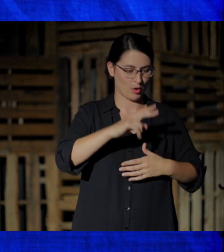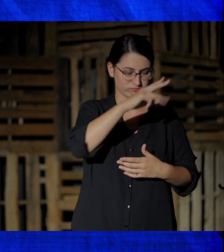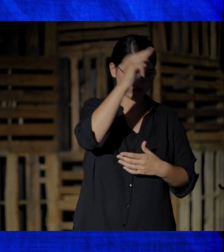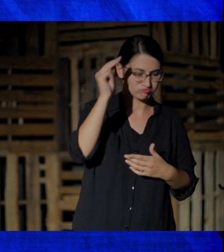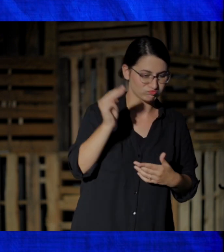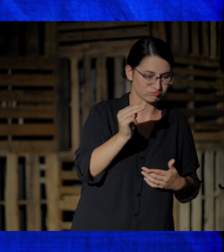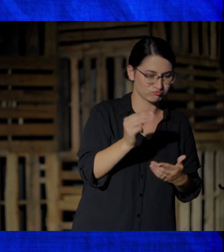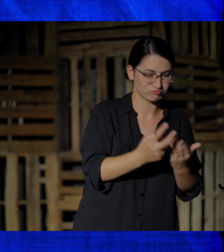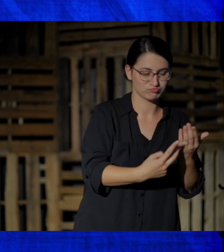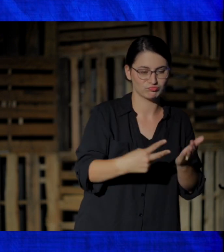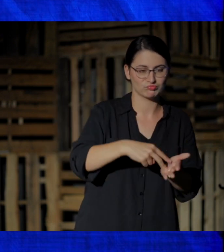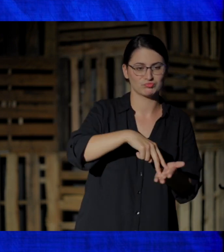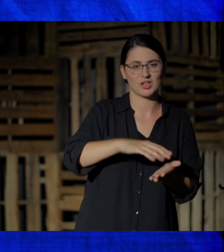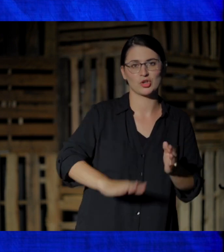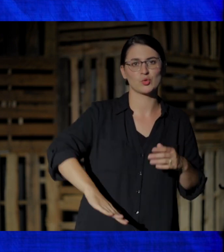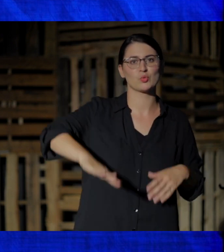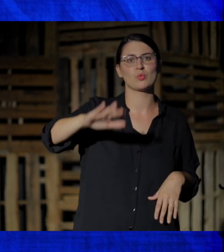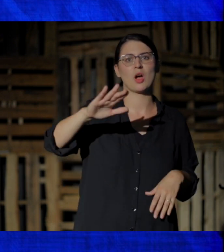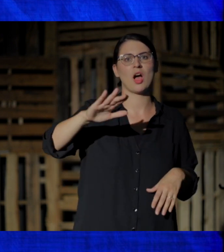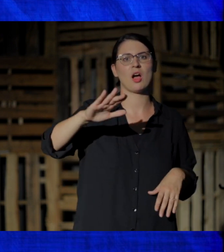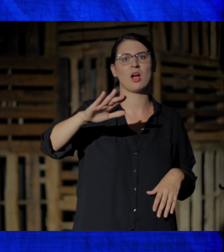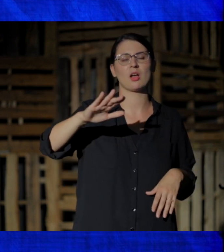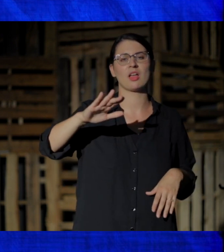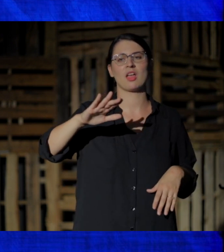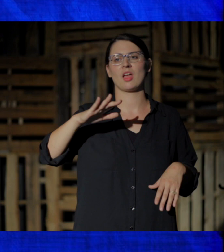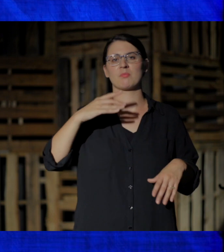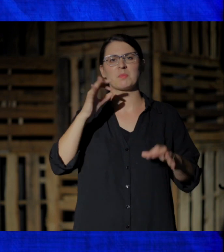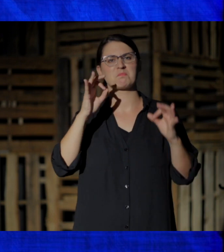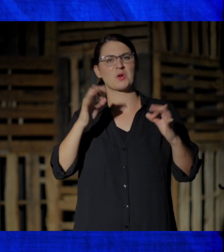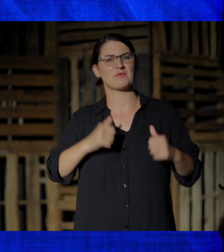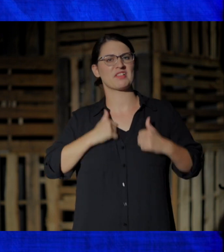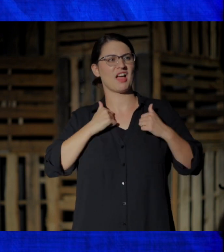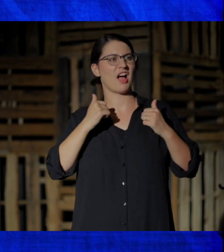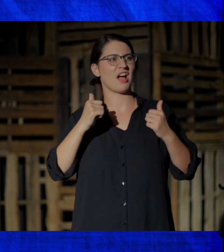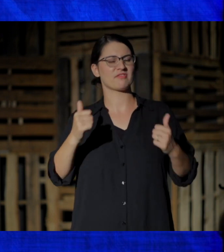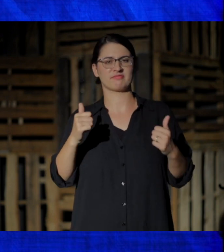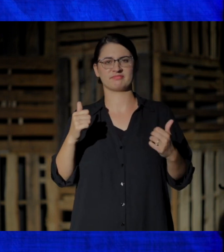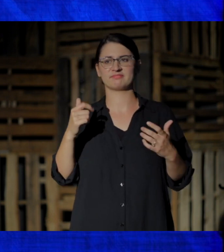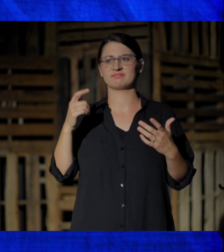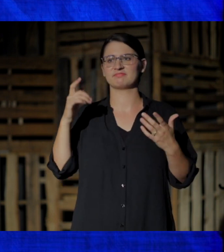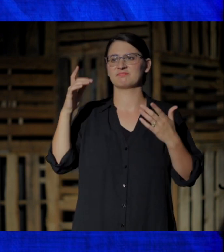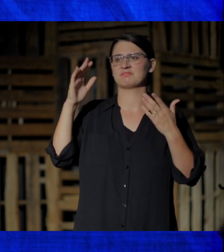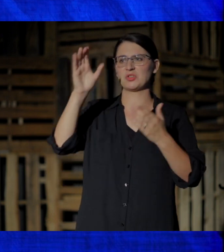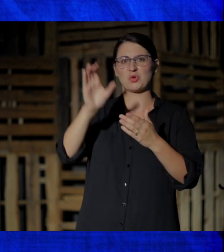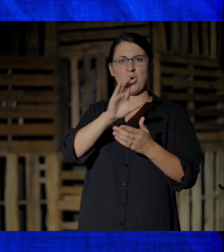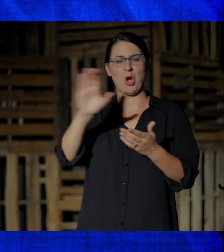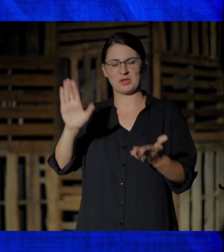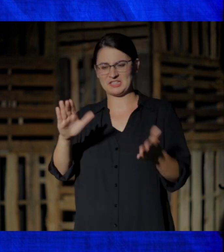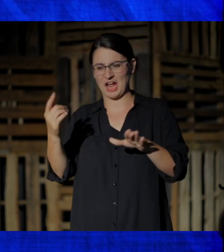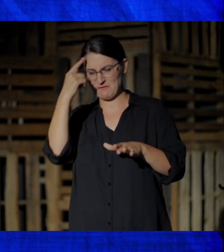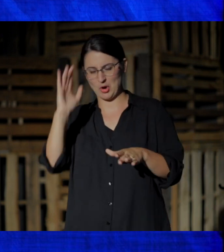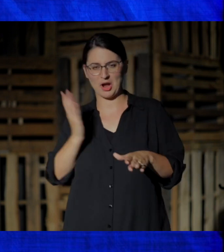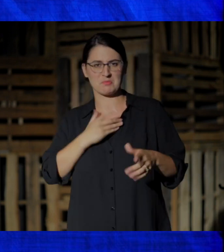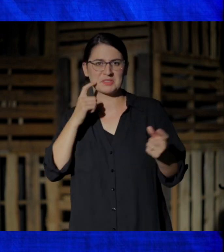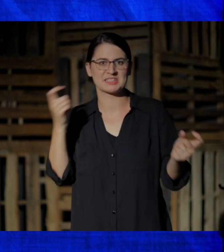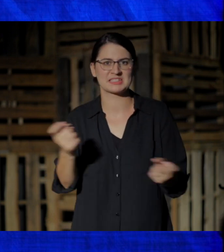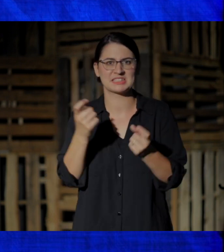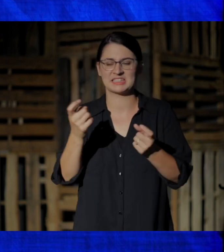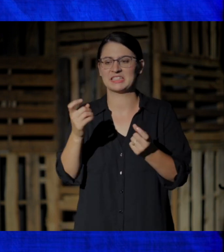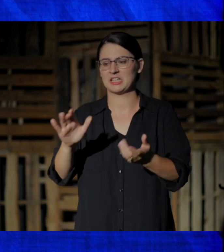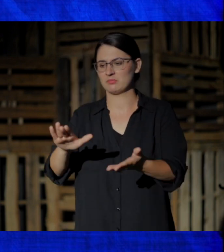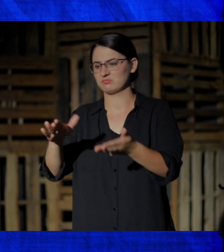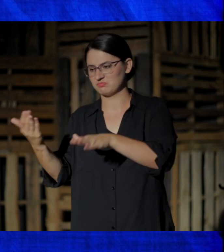because he was God in the flesh. He died on a cross, paid the penalty of our sin, rose from the grave, ascended, and is coming back. That's our promise. He says,